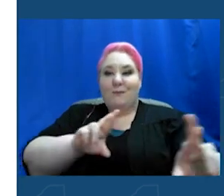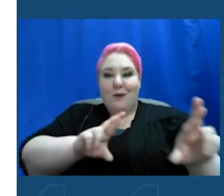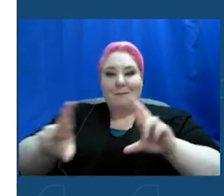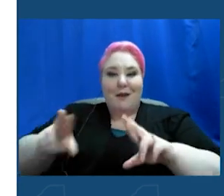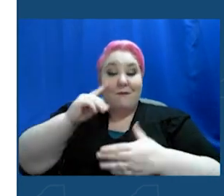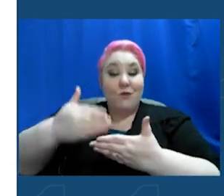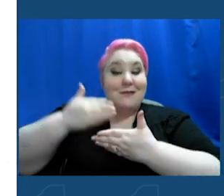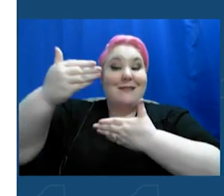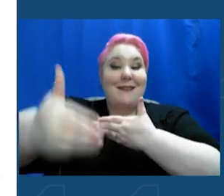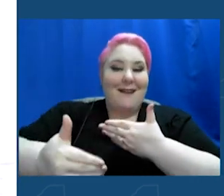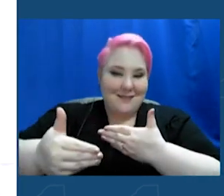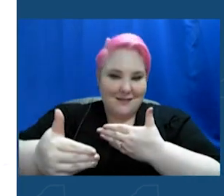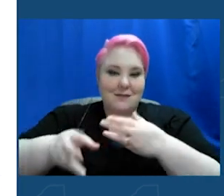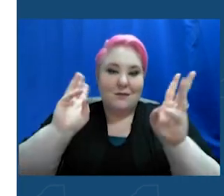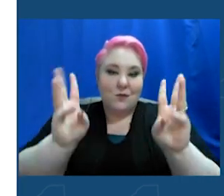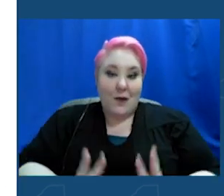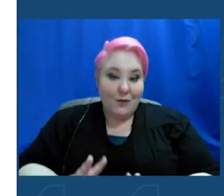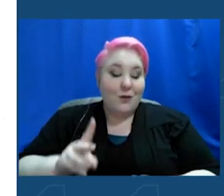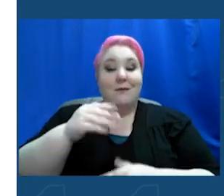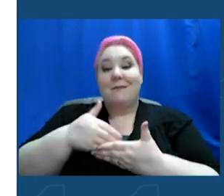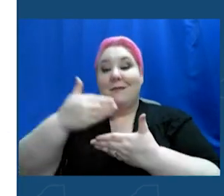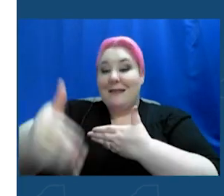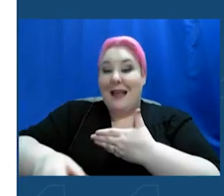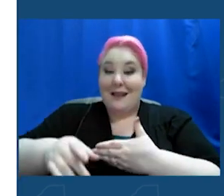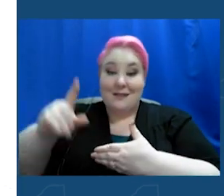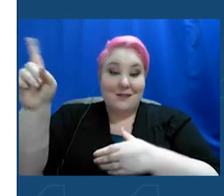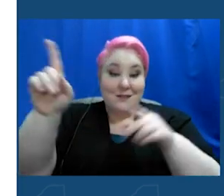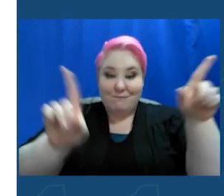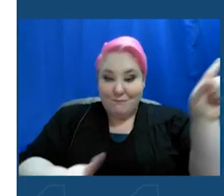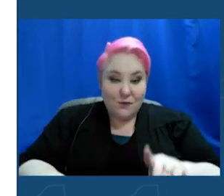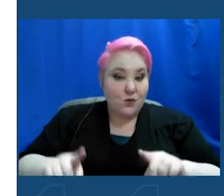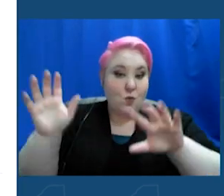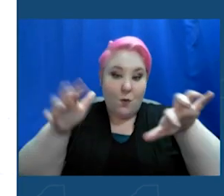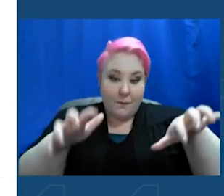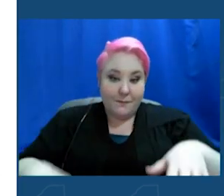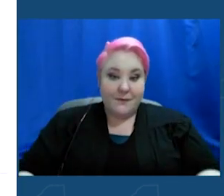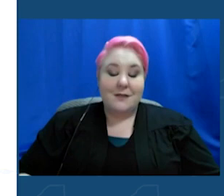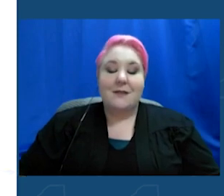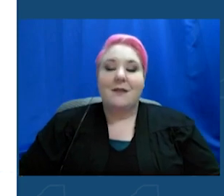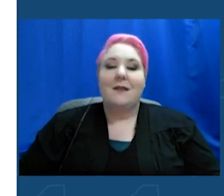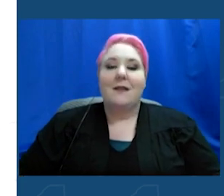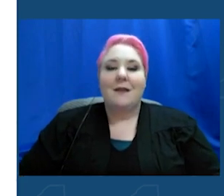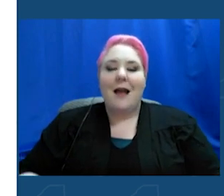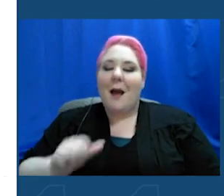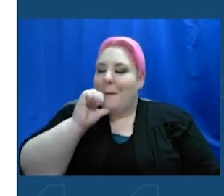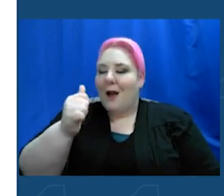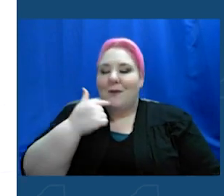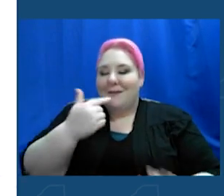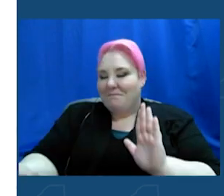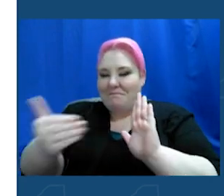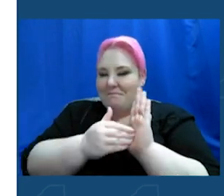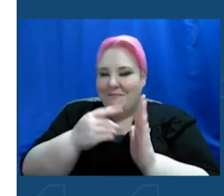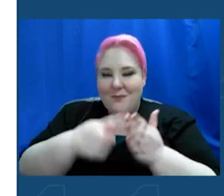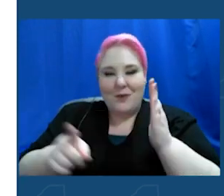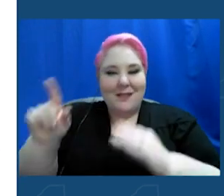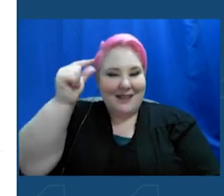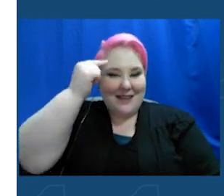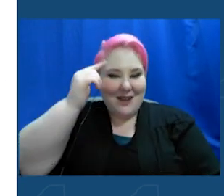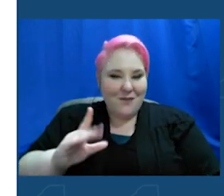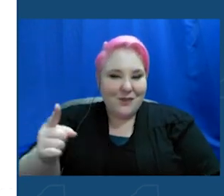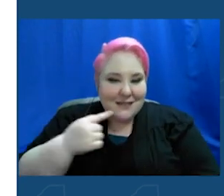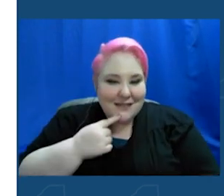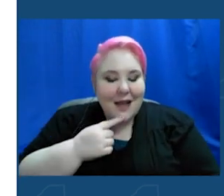million program. And what I think is noteworthy, I won't retread the governor's words, but I think what is